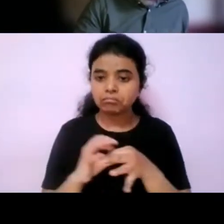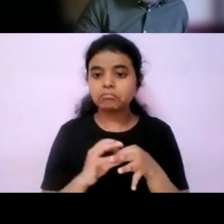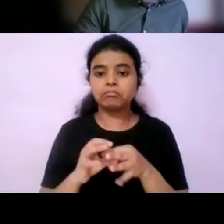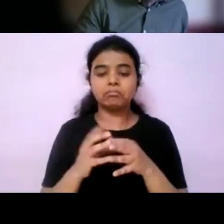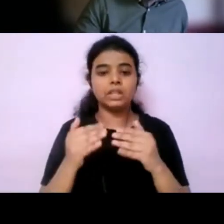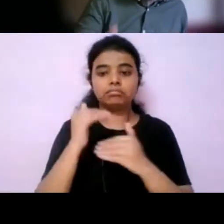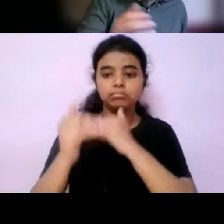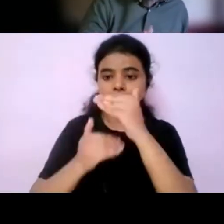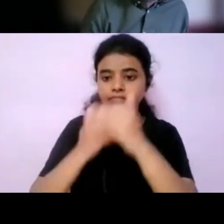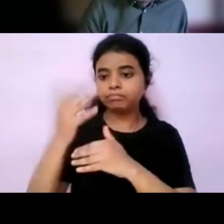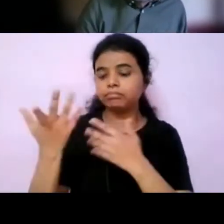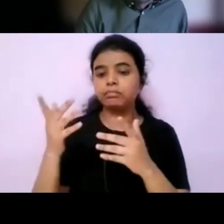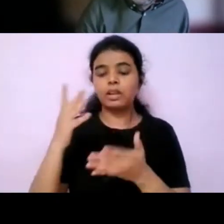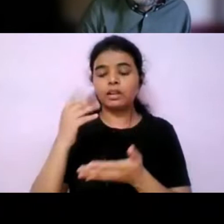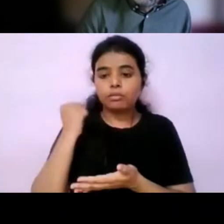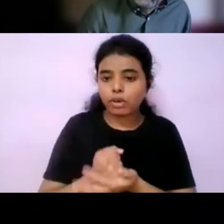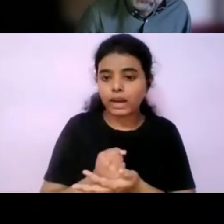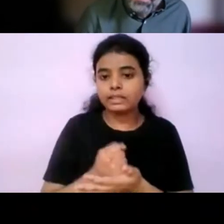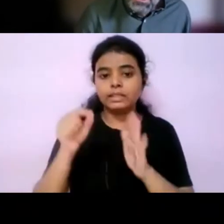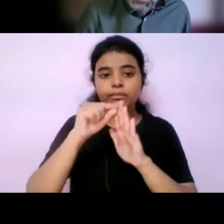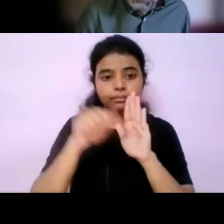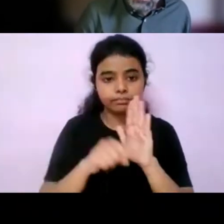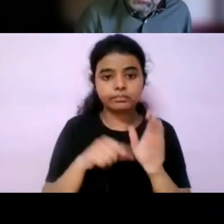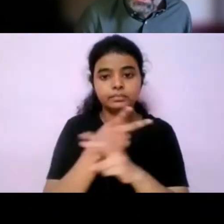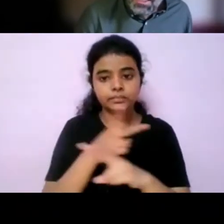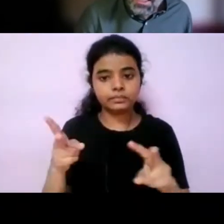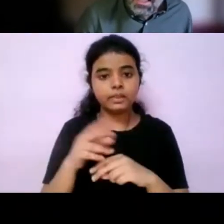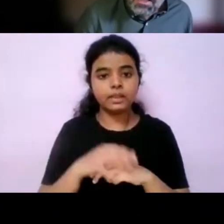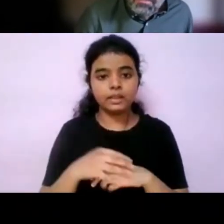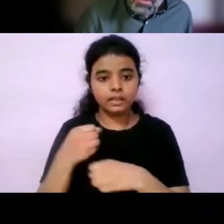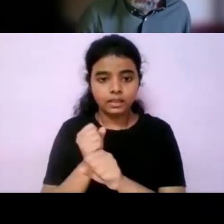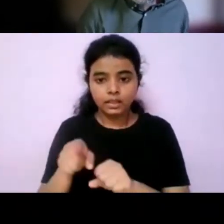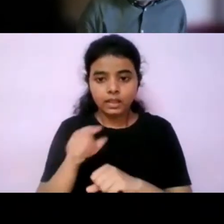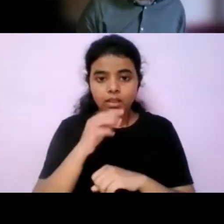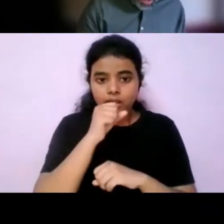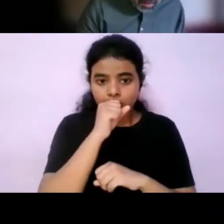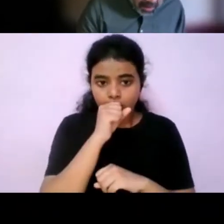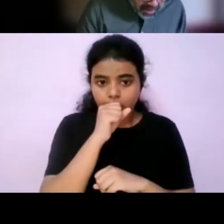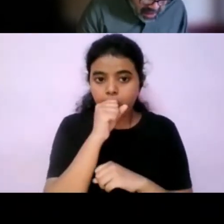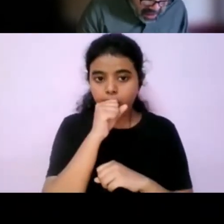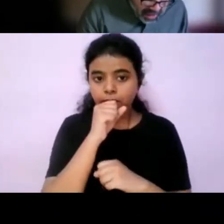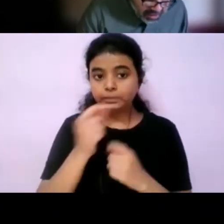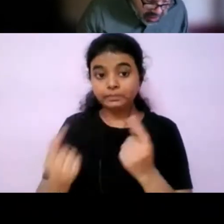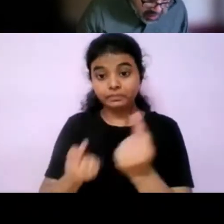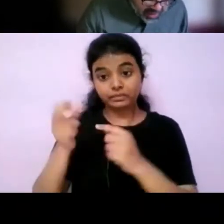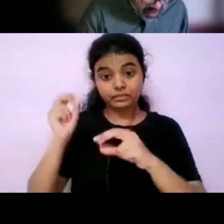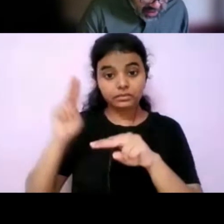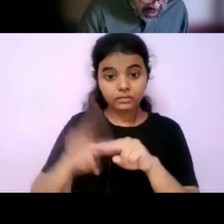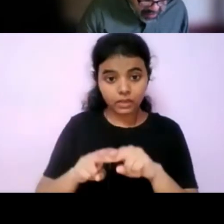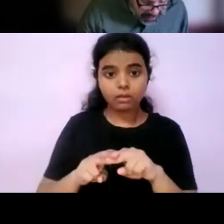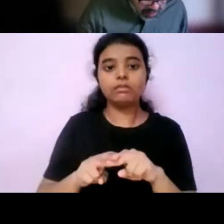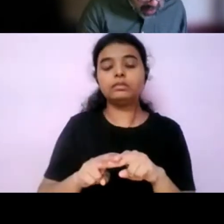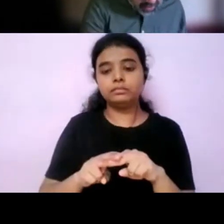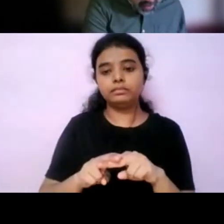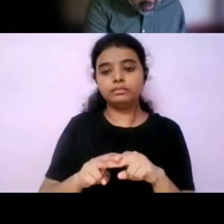the fundamental principles. And Mike Oliver, in The Politics of Disablement, took these ideas,